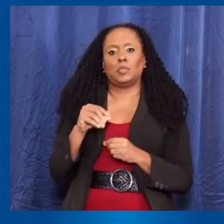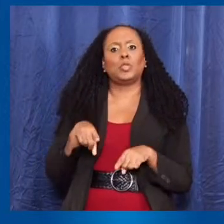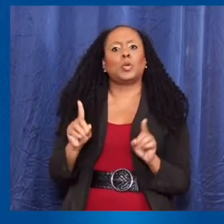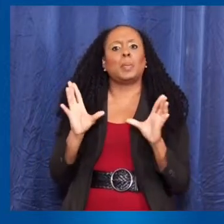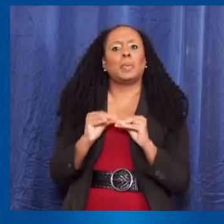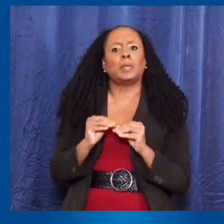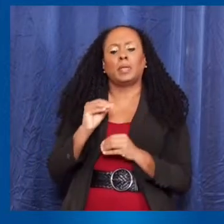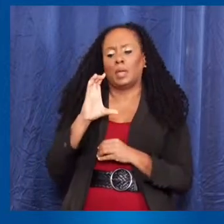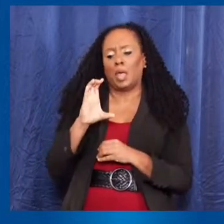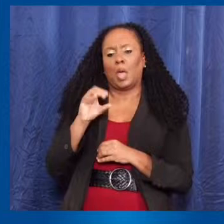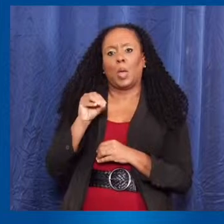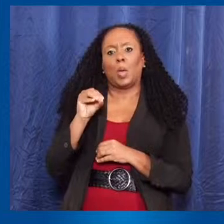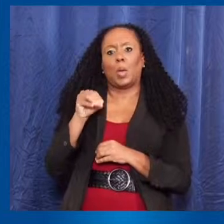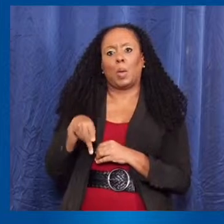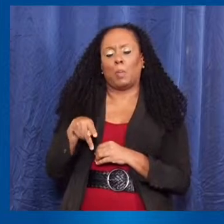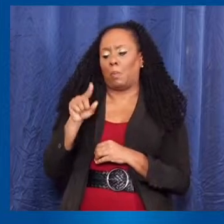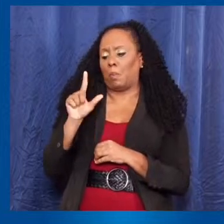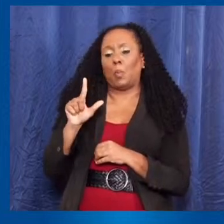with President Macron,